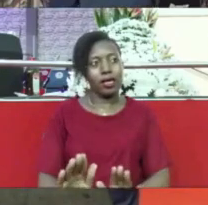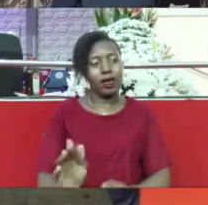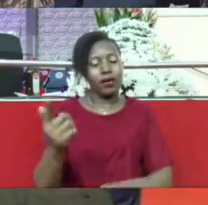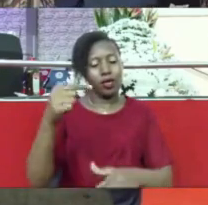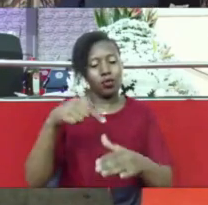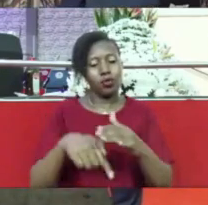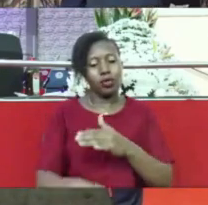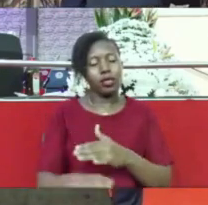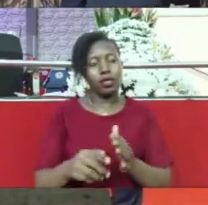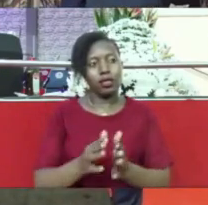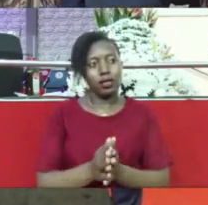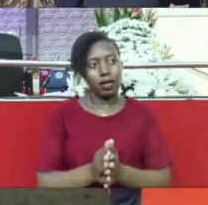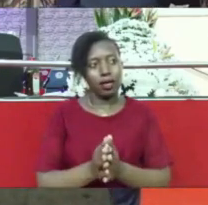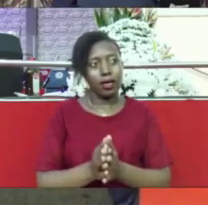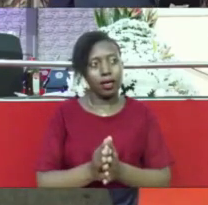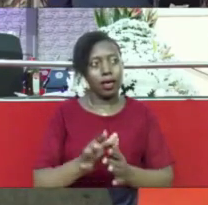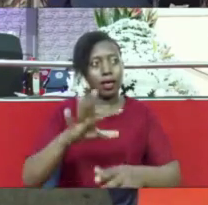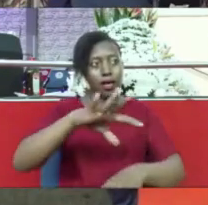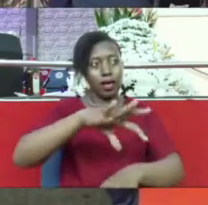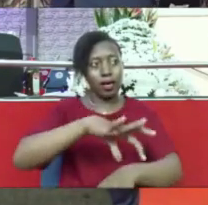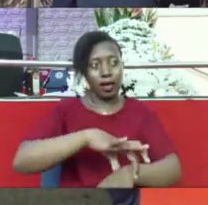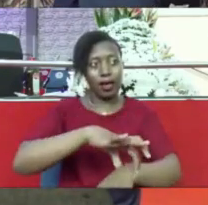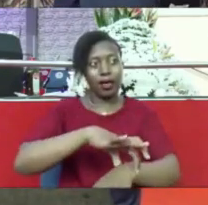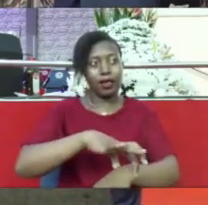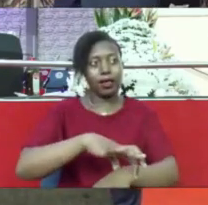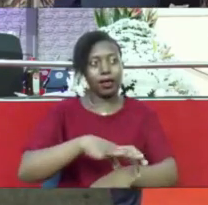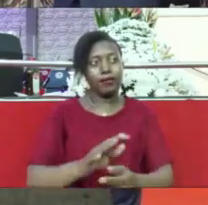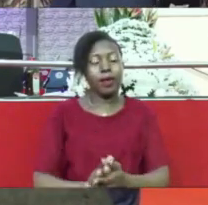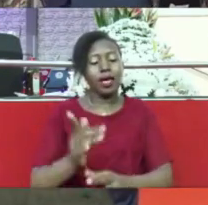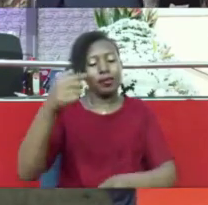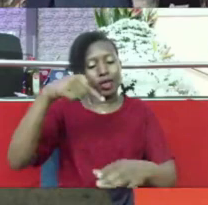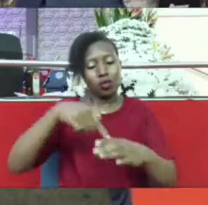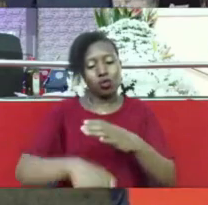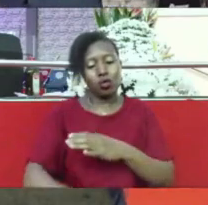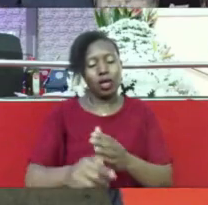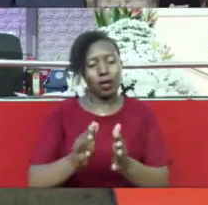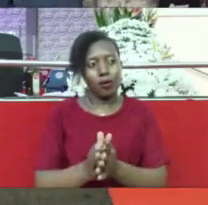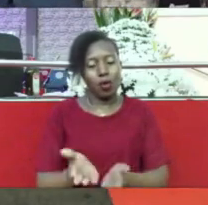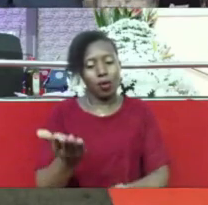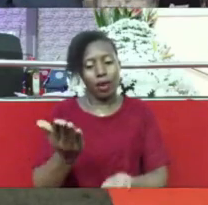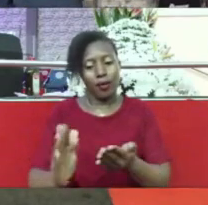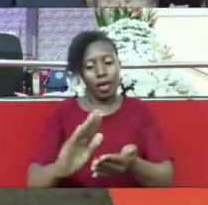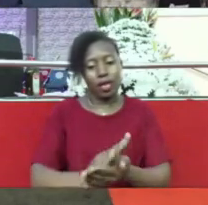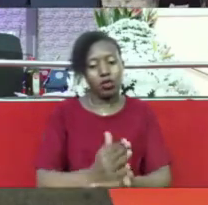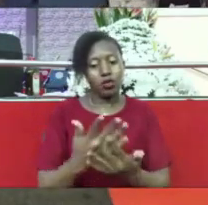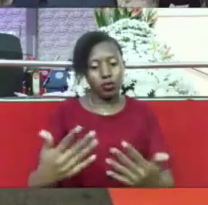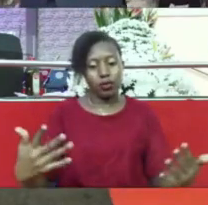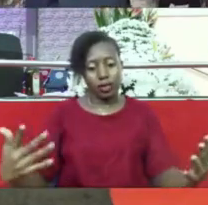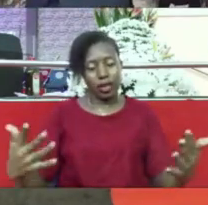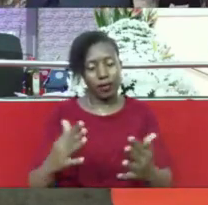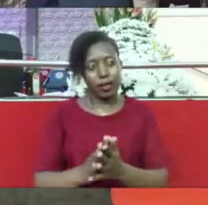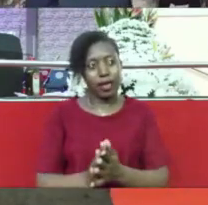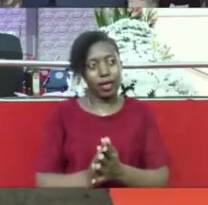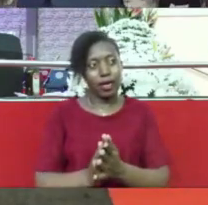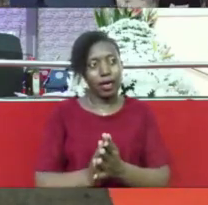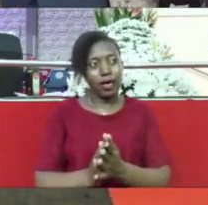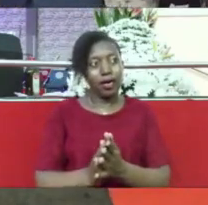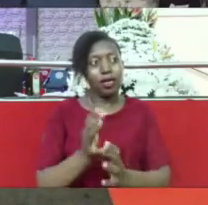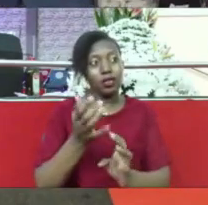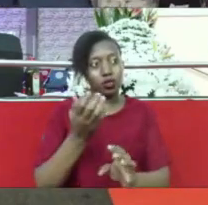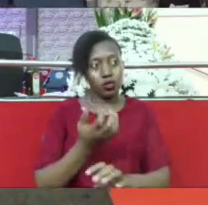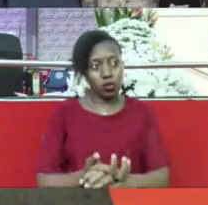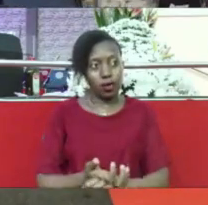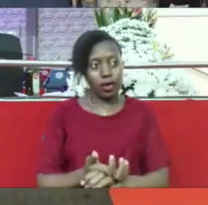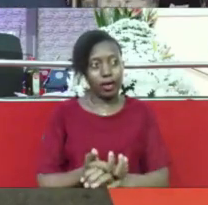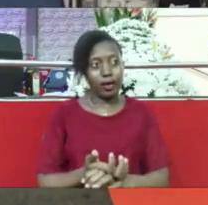kitu kwenye ardhi. Dig into or something solid, kujichimbia kwenye kitu kwenye